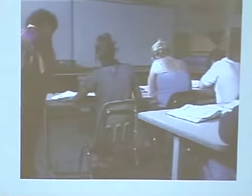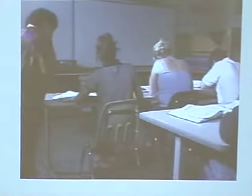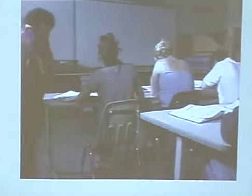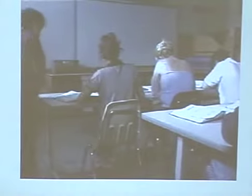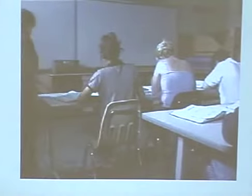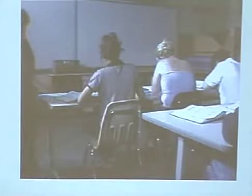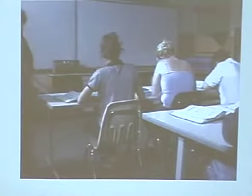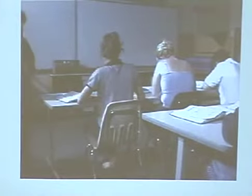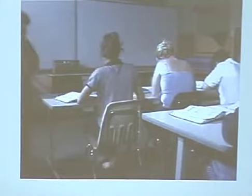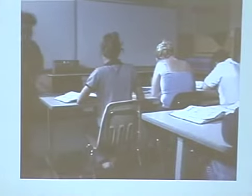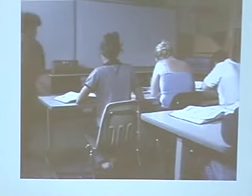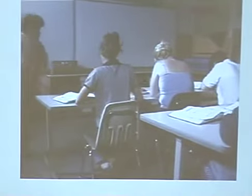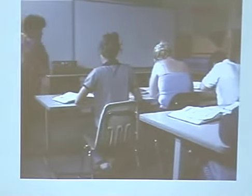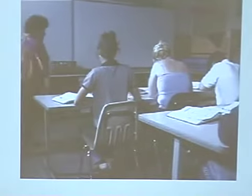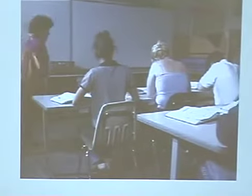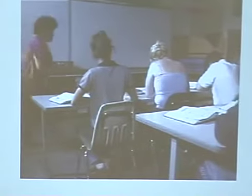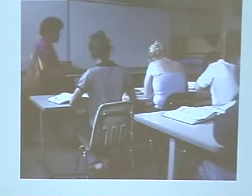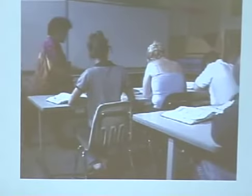Good.